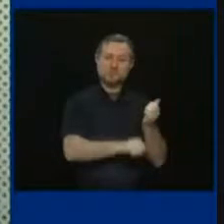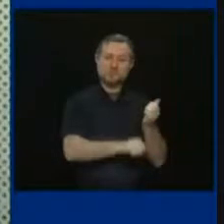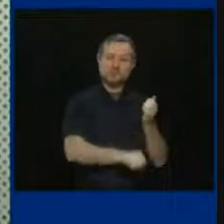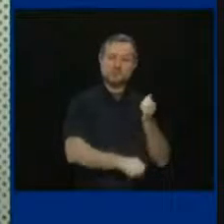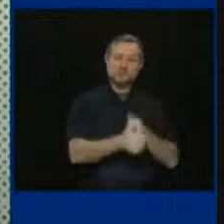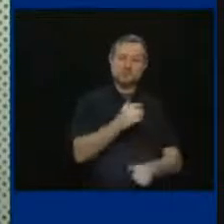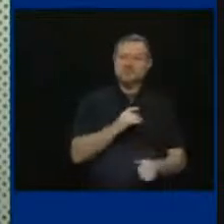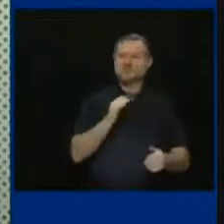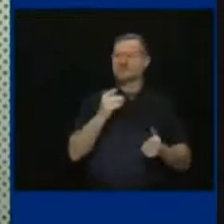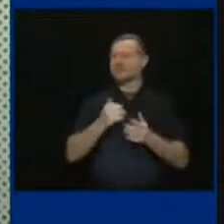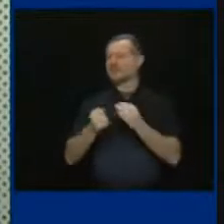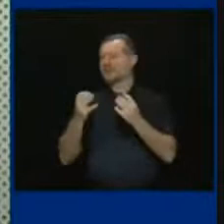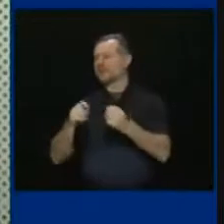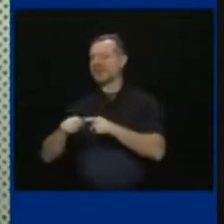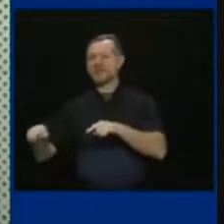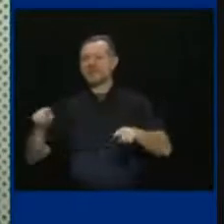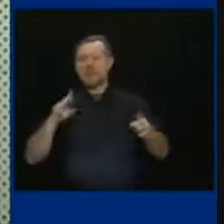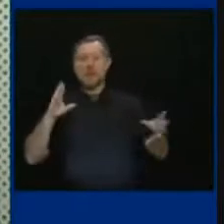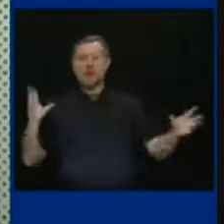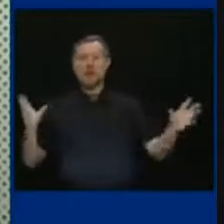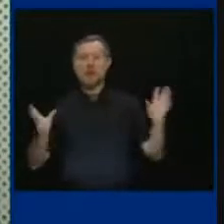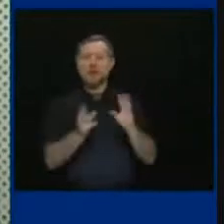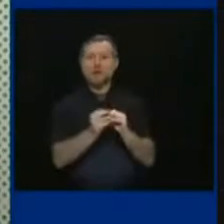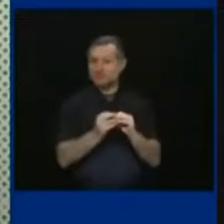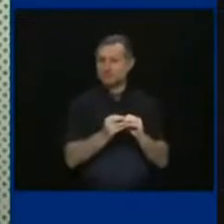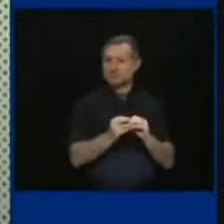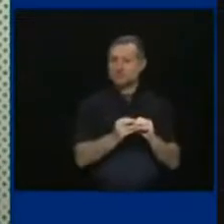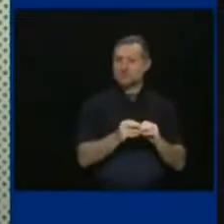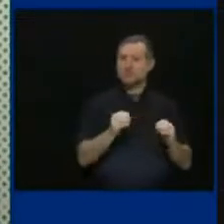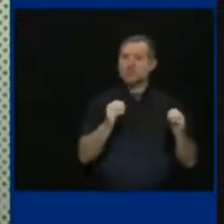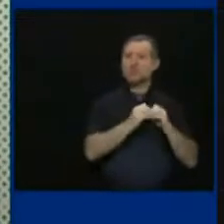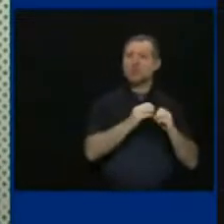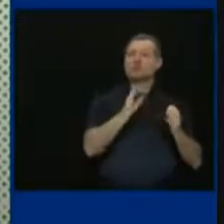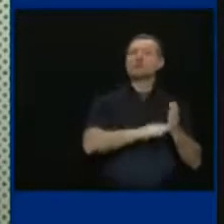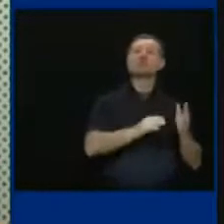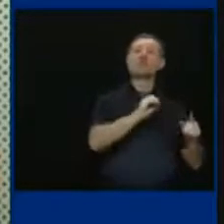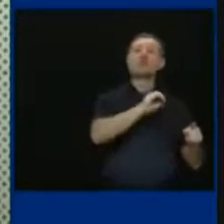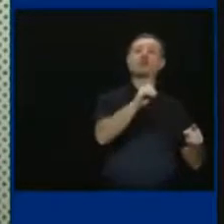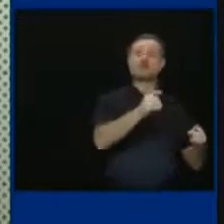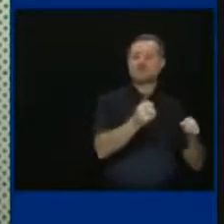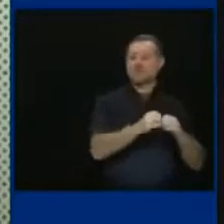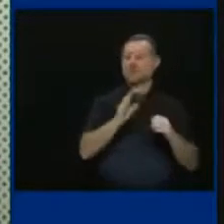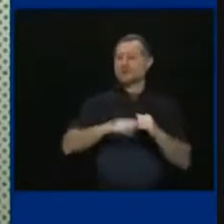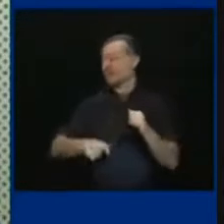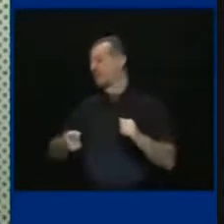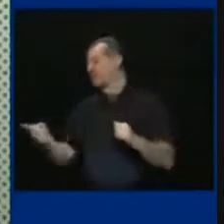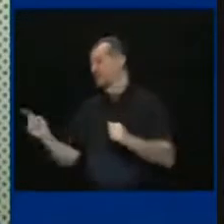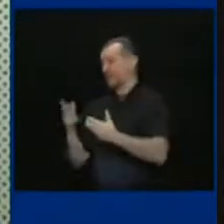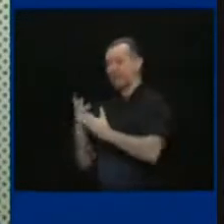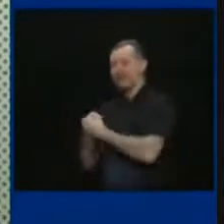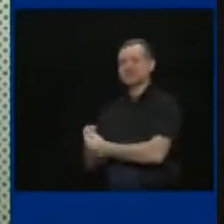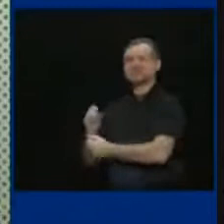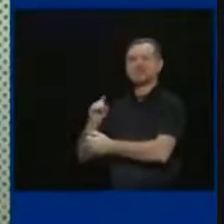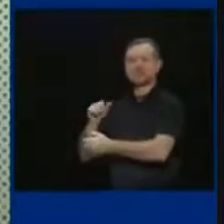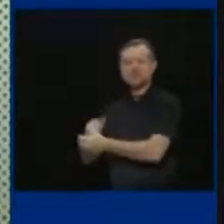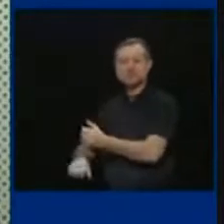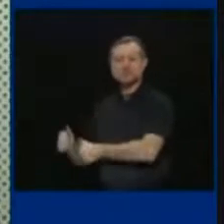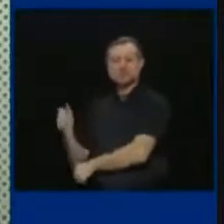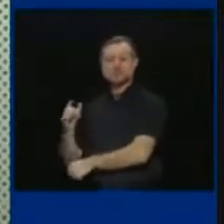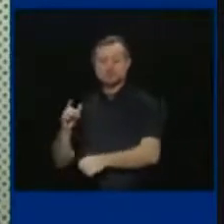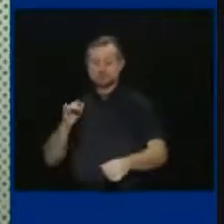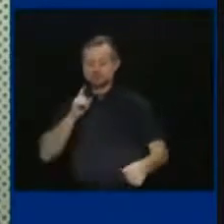That what we do? Is that how that works? That is a problem that can no longer be swept under the rug. That is real. It's affecting not just